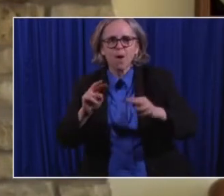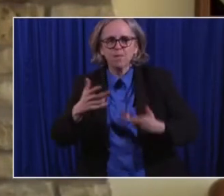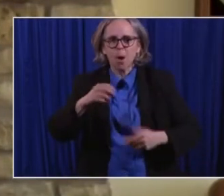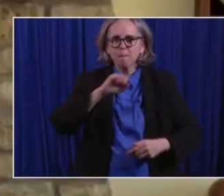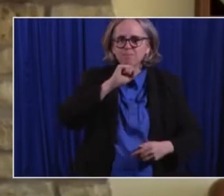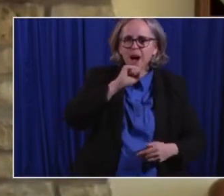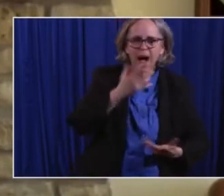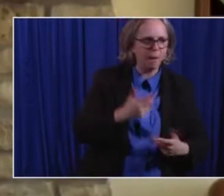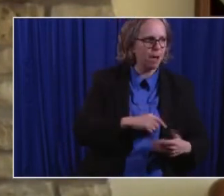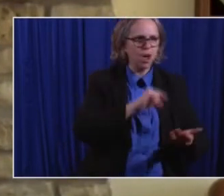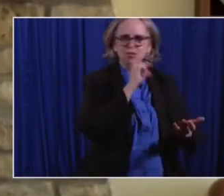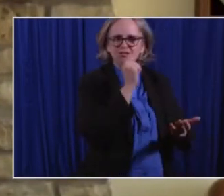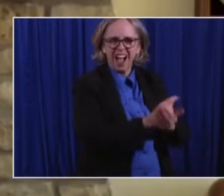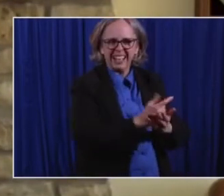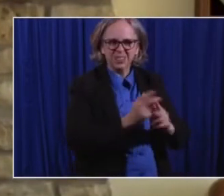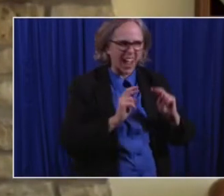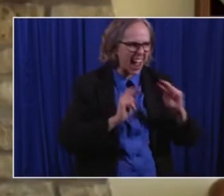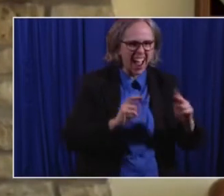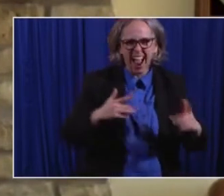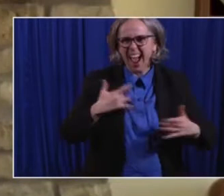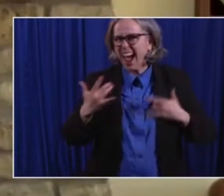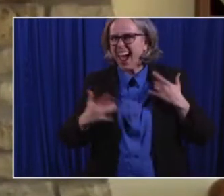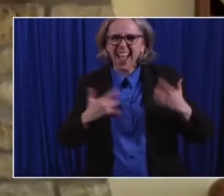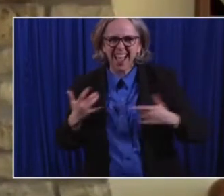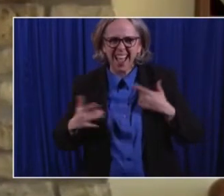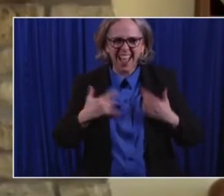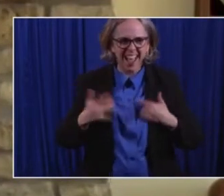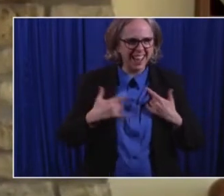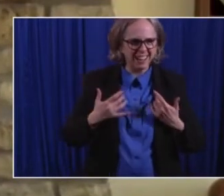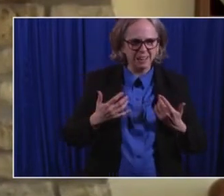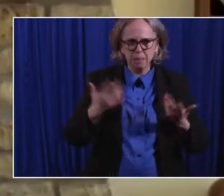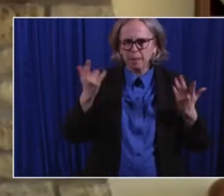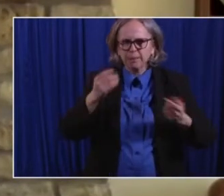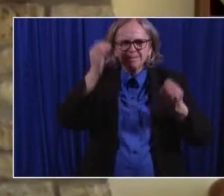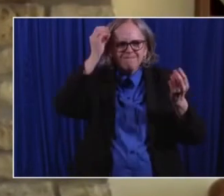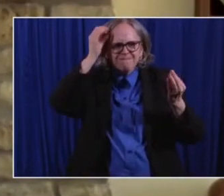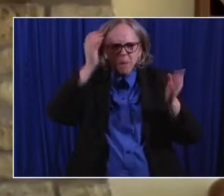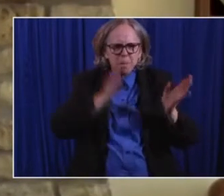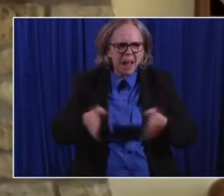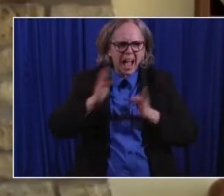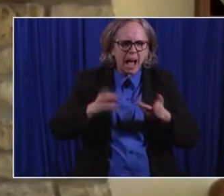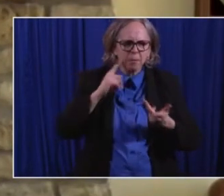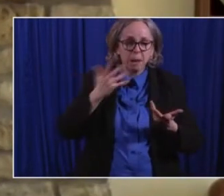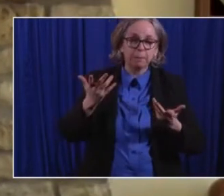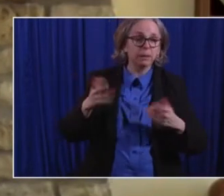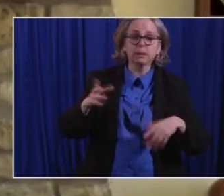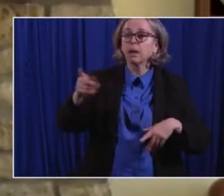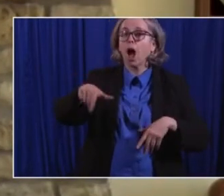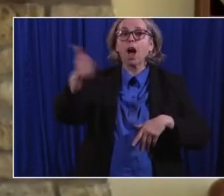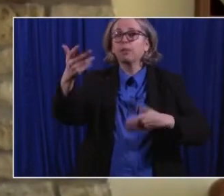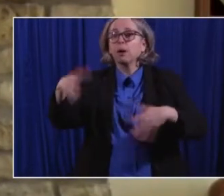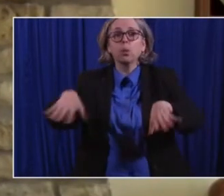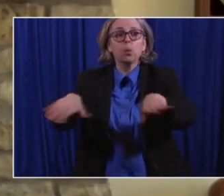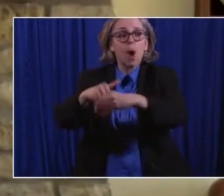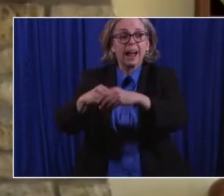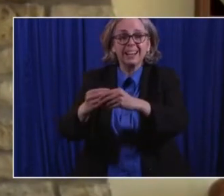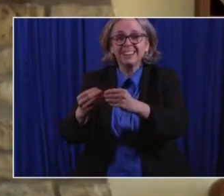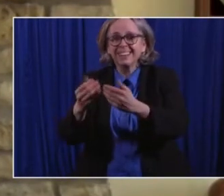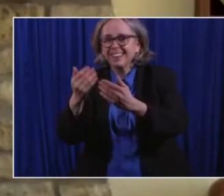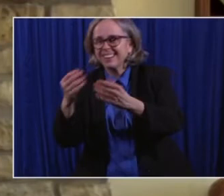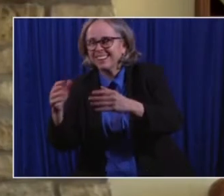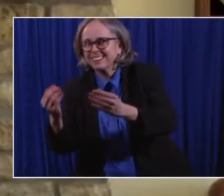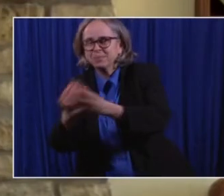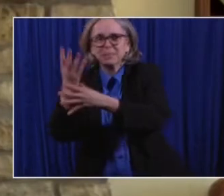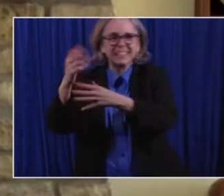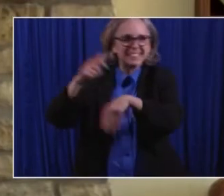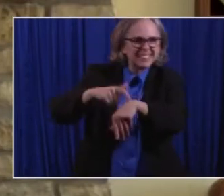graduations, those who are contemplating getting married, we know everyone is eager to make plans. And so again,